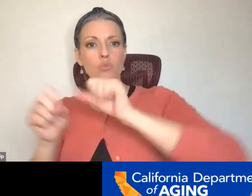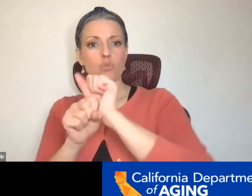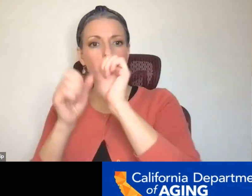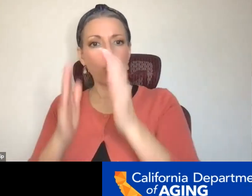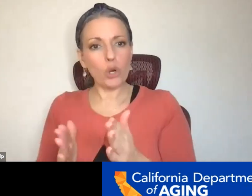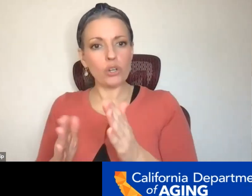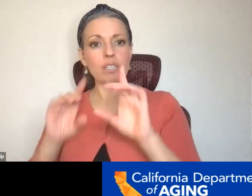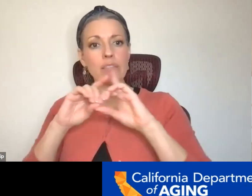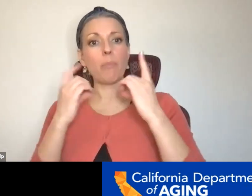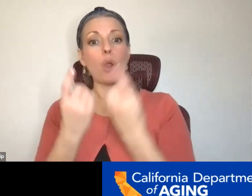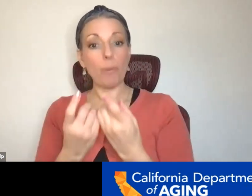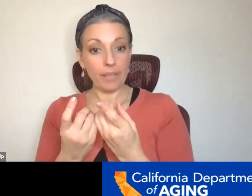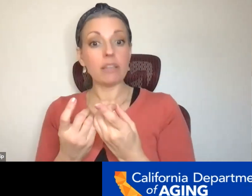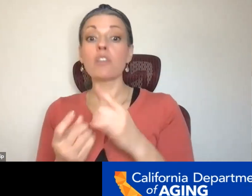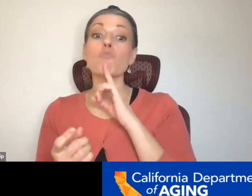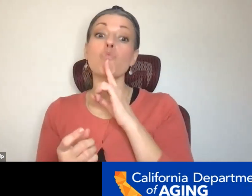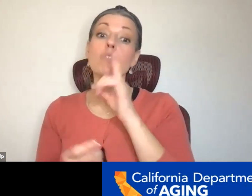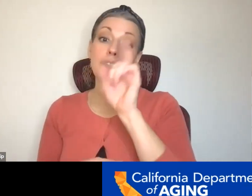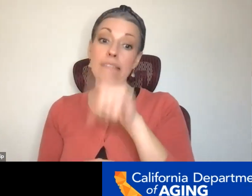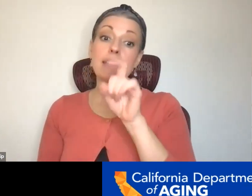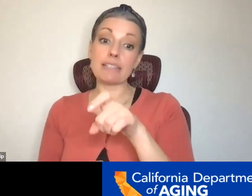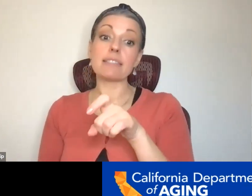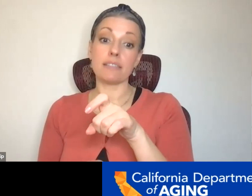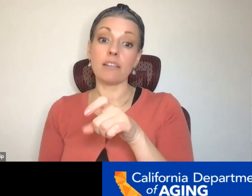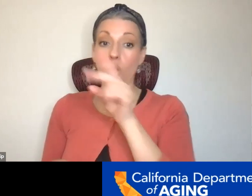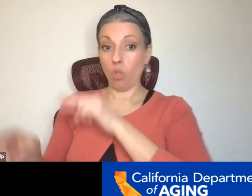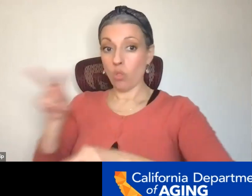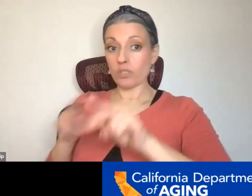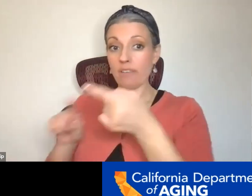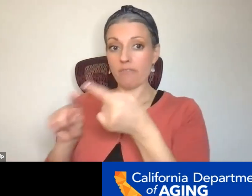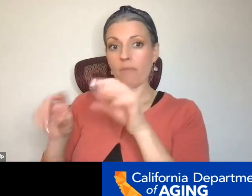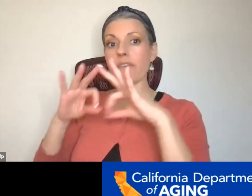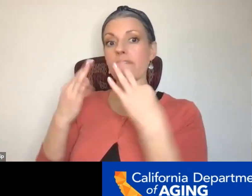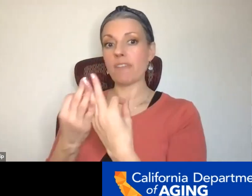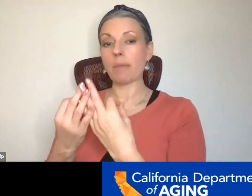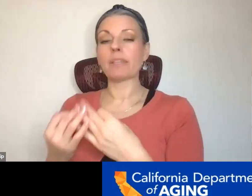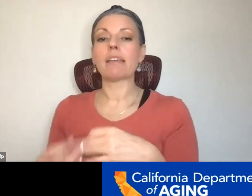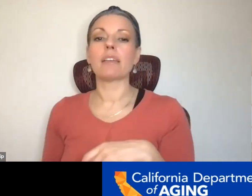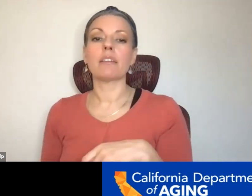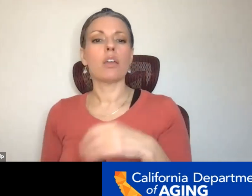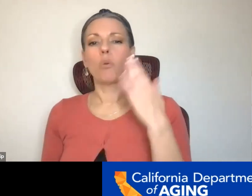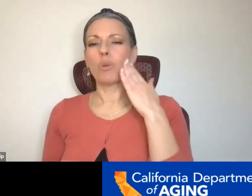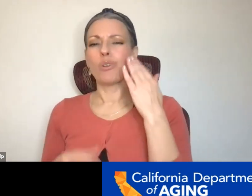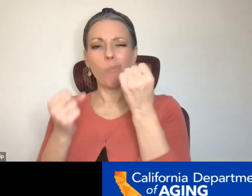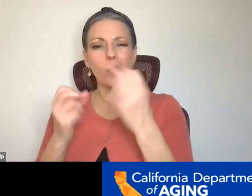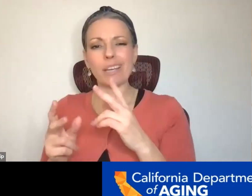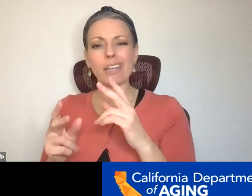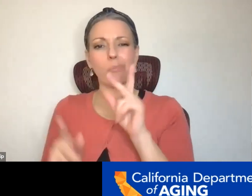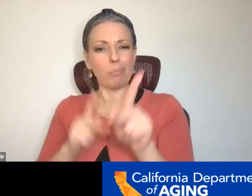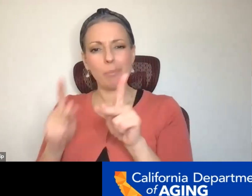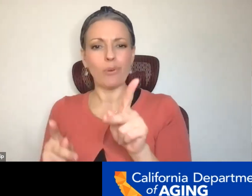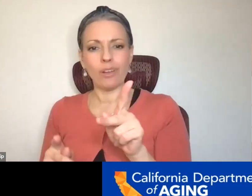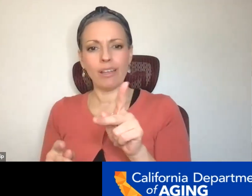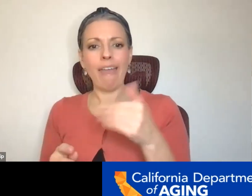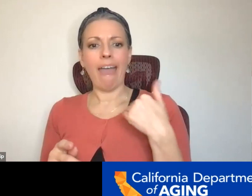the department. It really needs to be looked at from family members. We know so many of our folks have